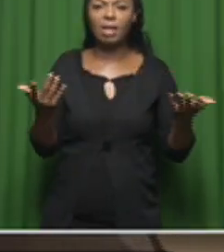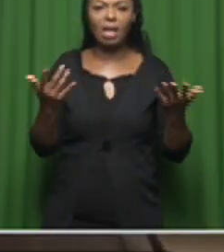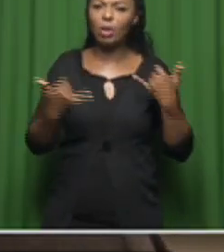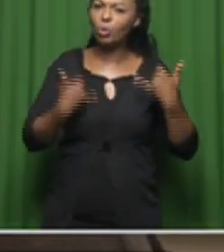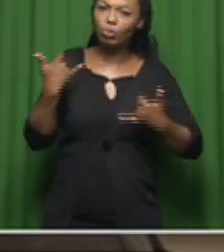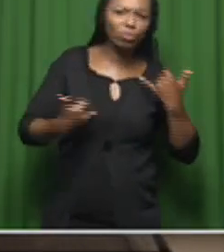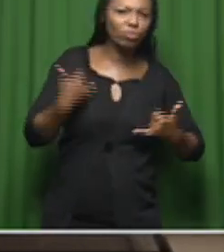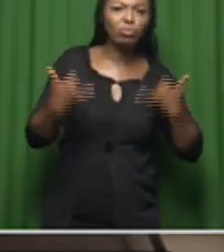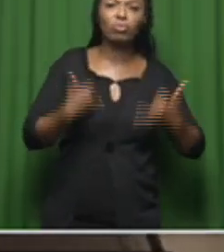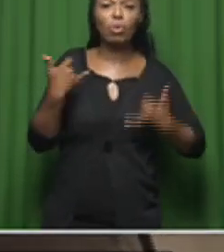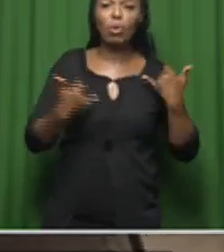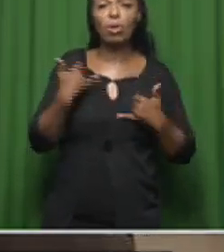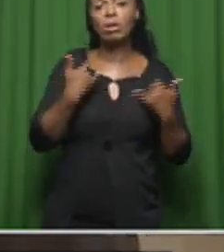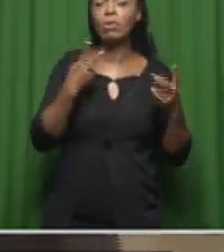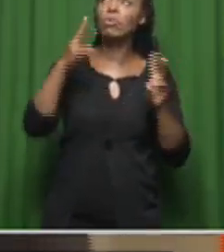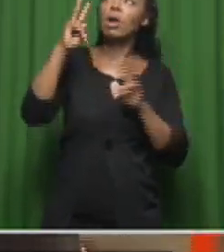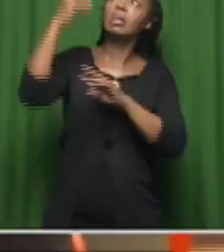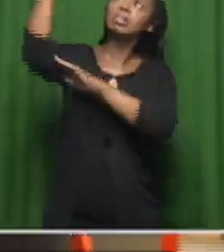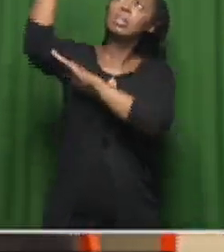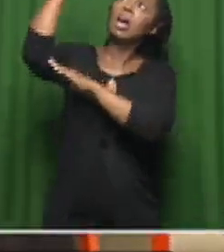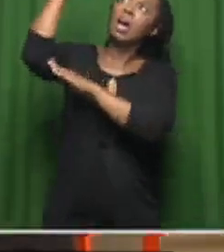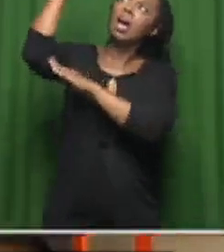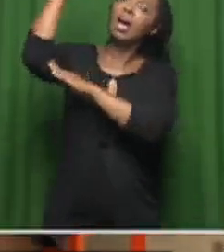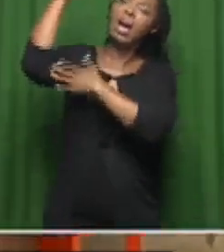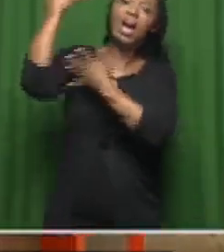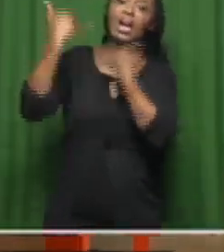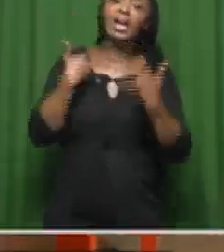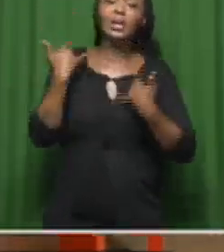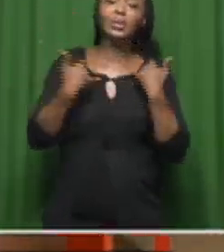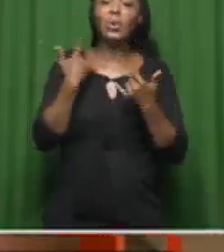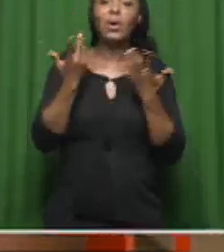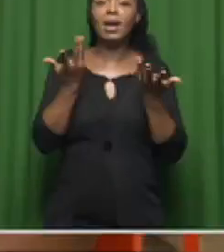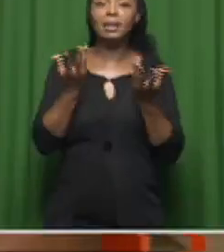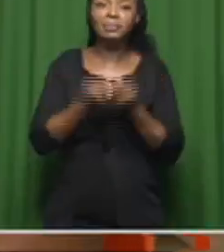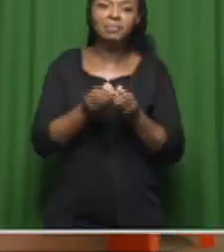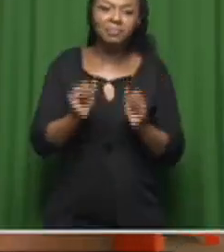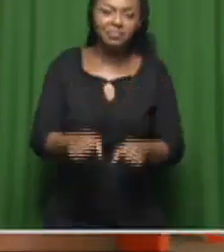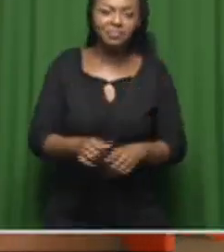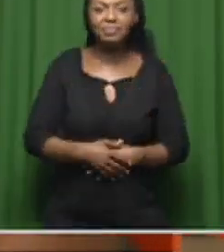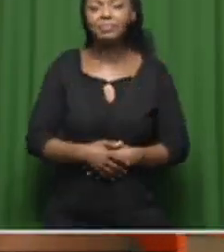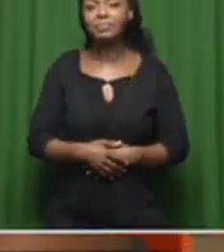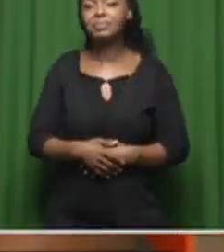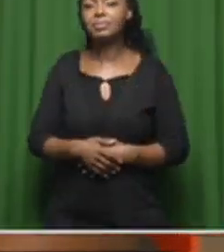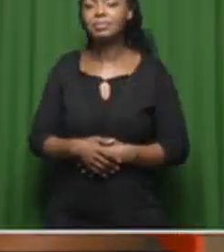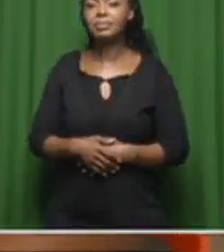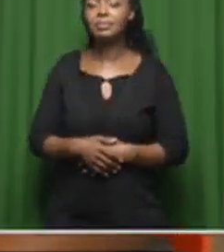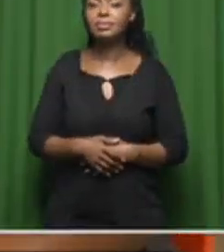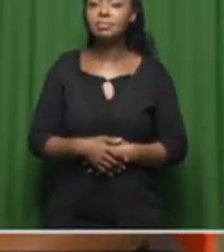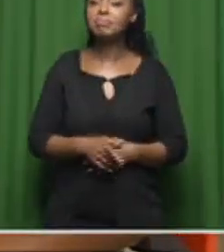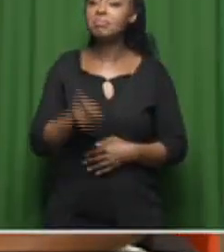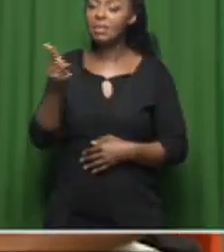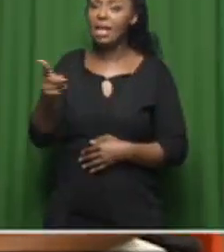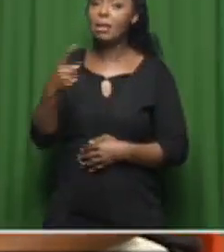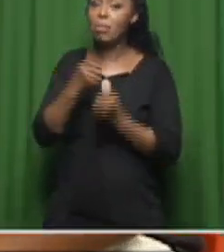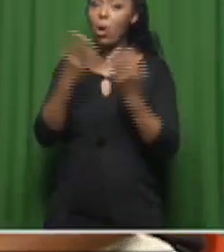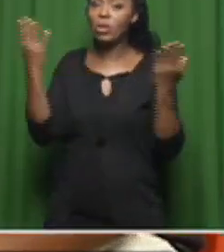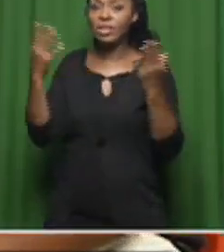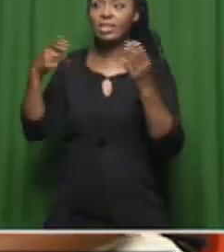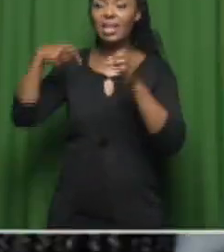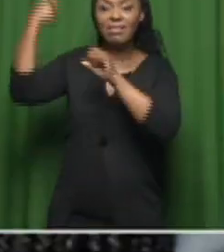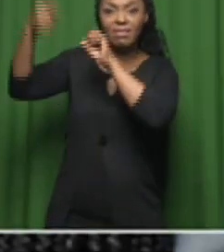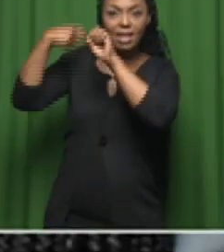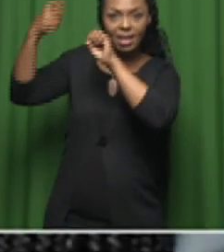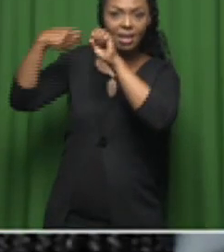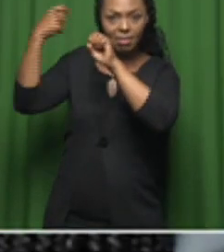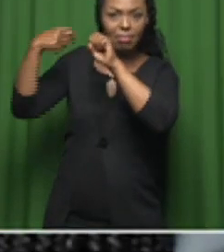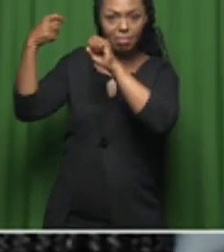and have a Zamalek with you. And so popular is Ponte that it attracted the attention of filmmakers and photographers, as I mentioned